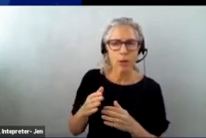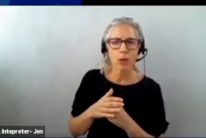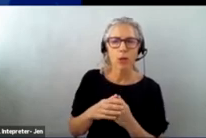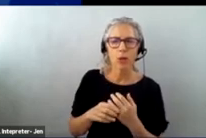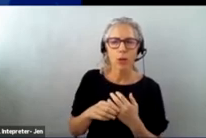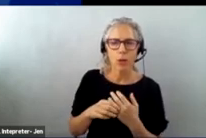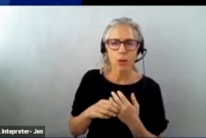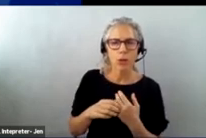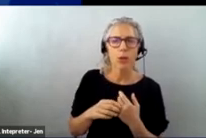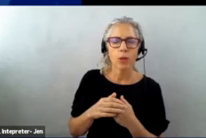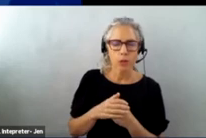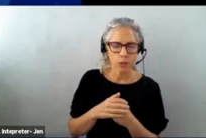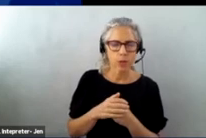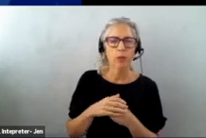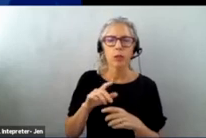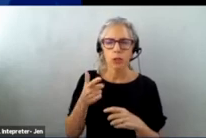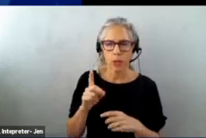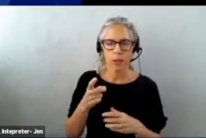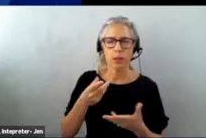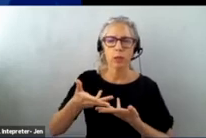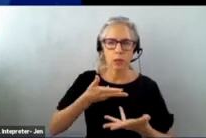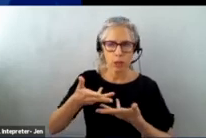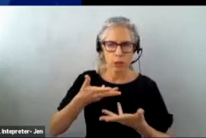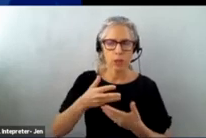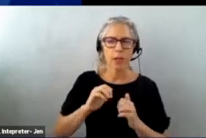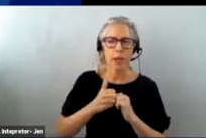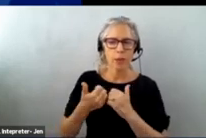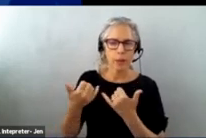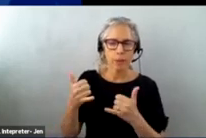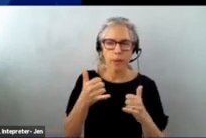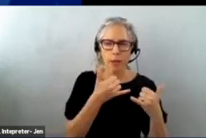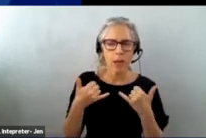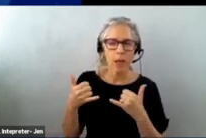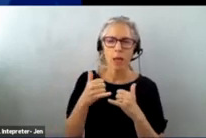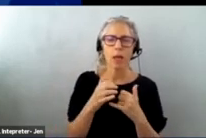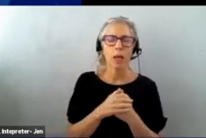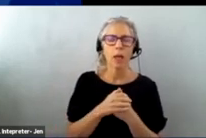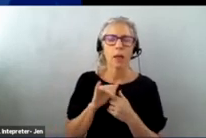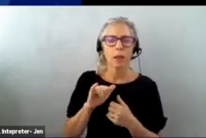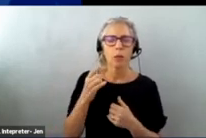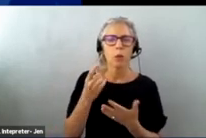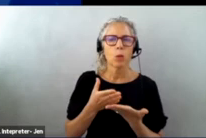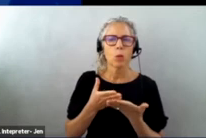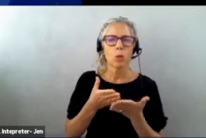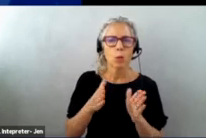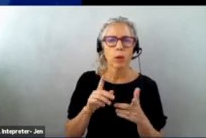their parent-child interactions, how they play. I think that's one way to find out